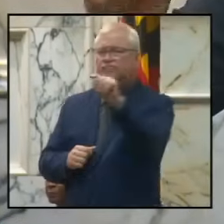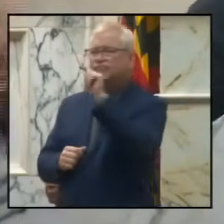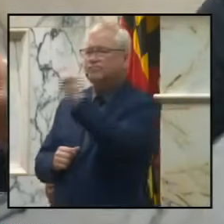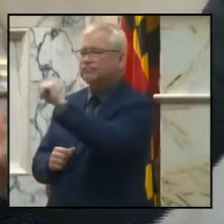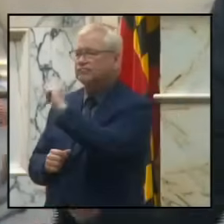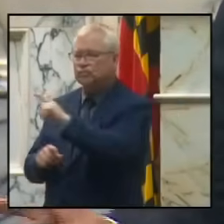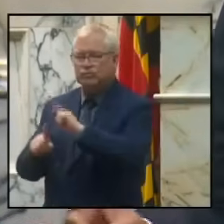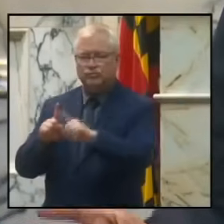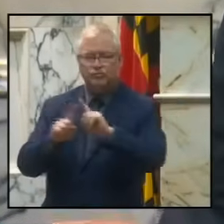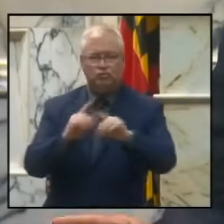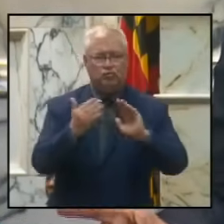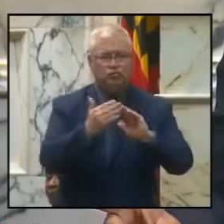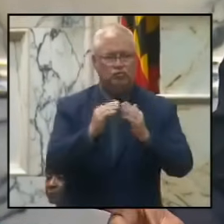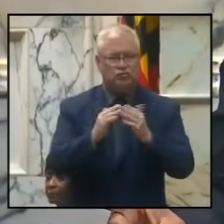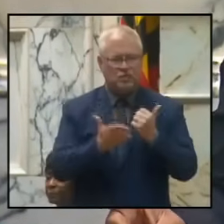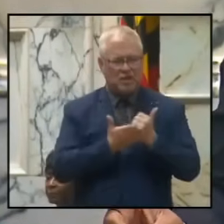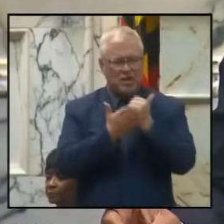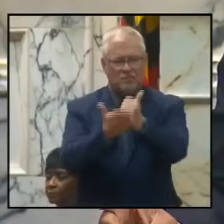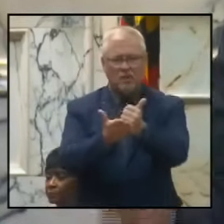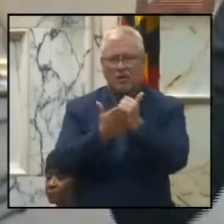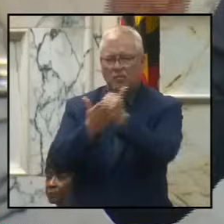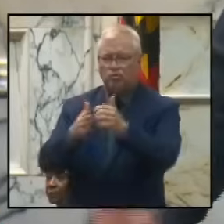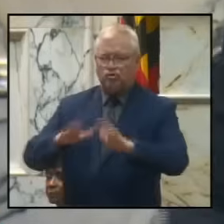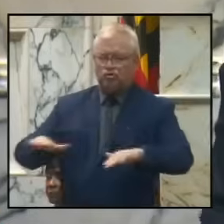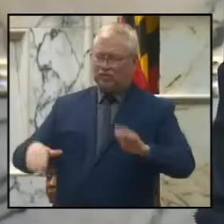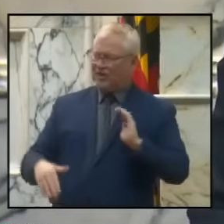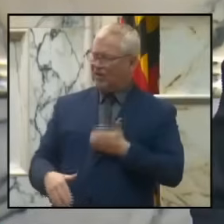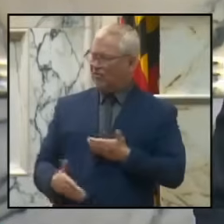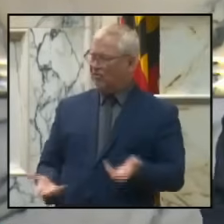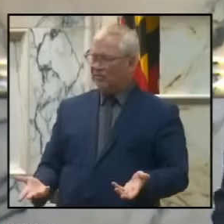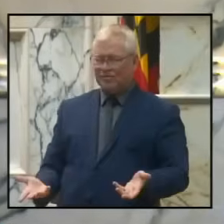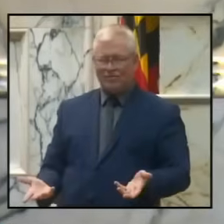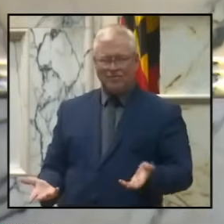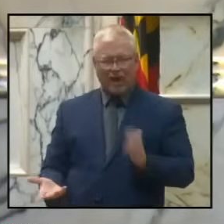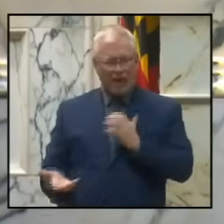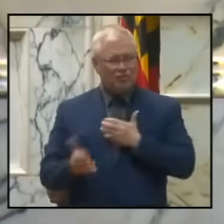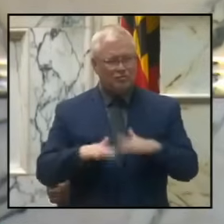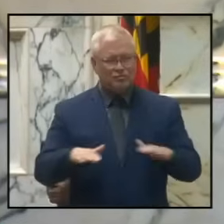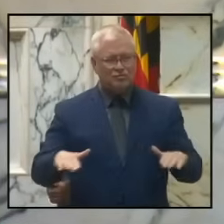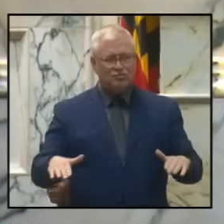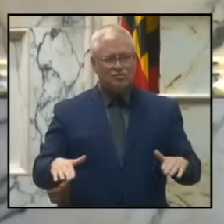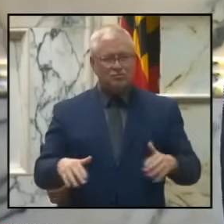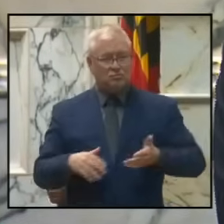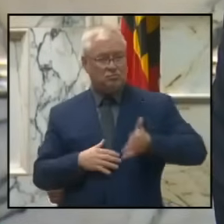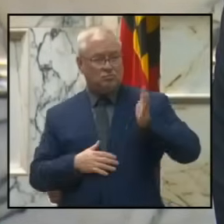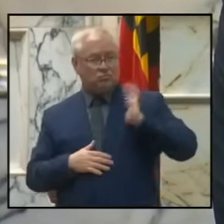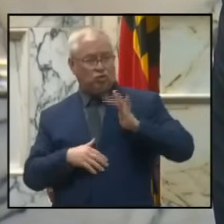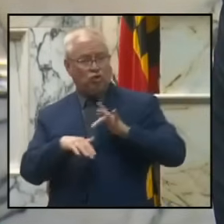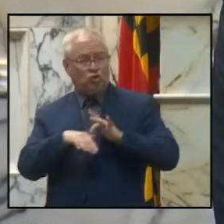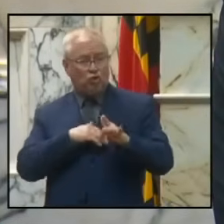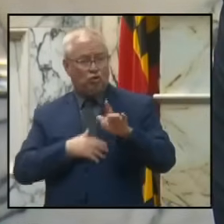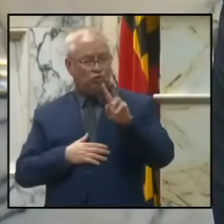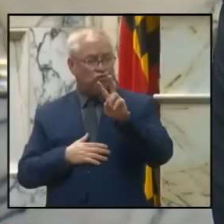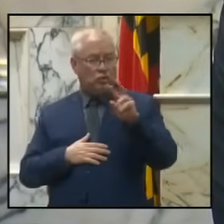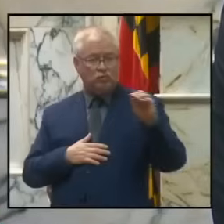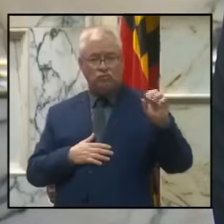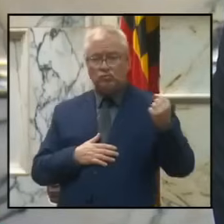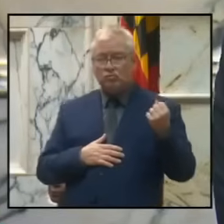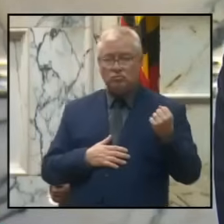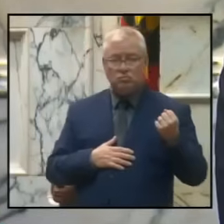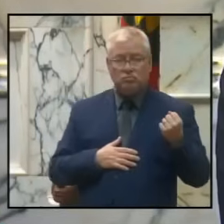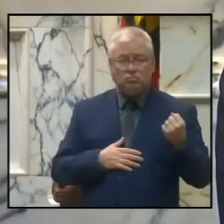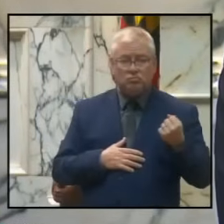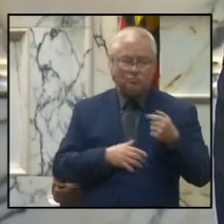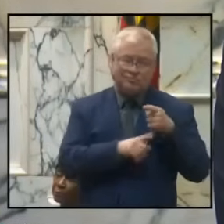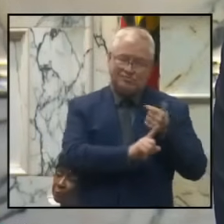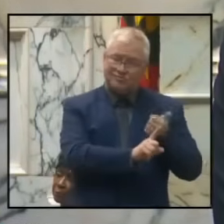helping our children. But back in the early 2000s, he was addicted to